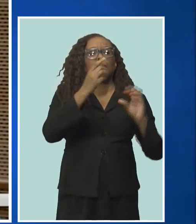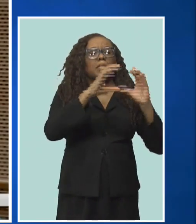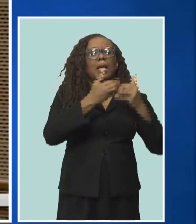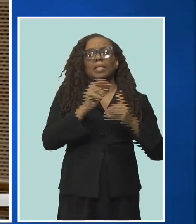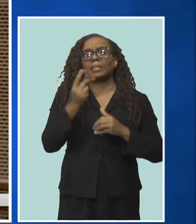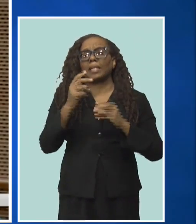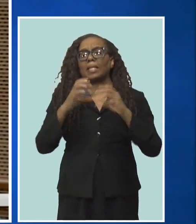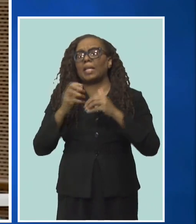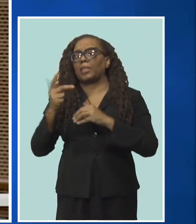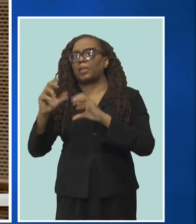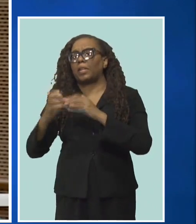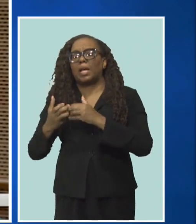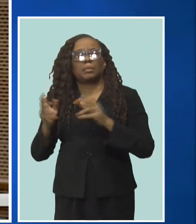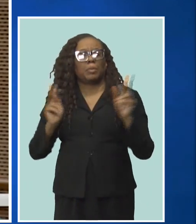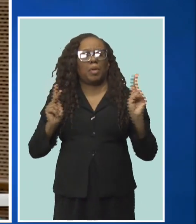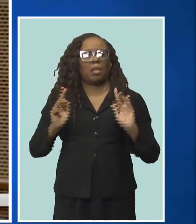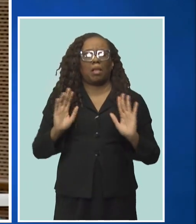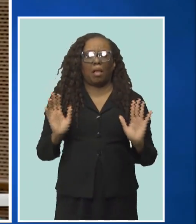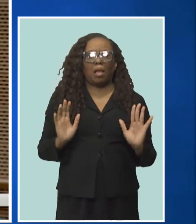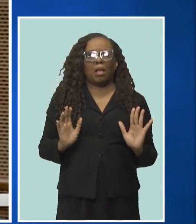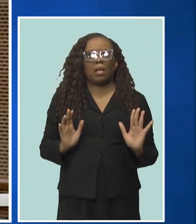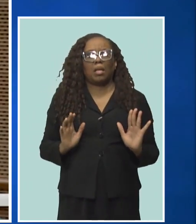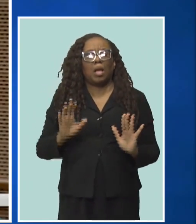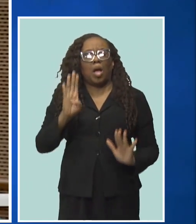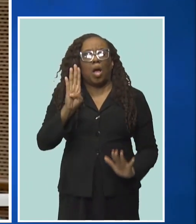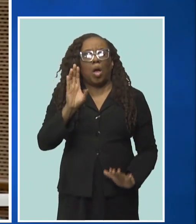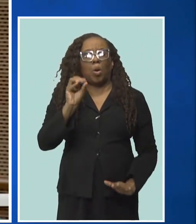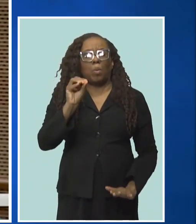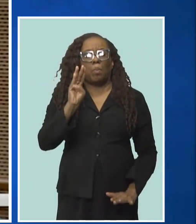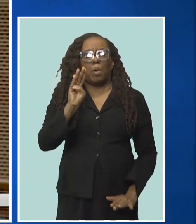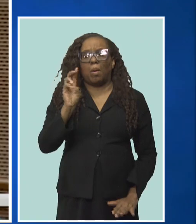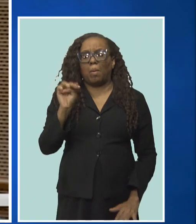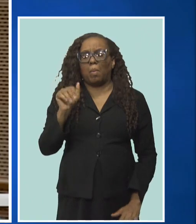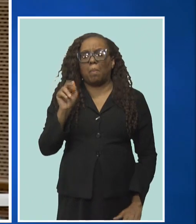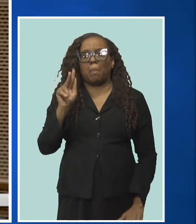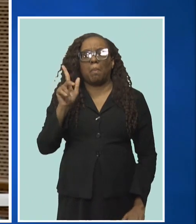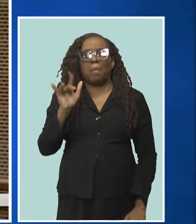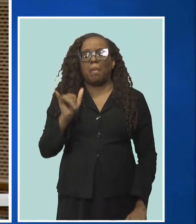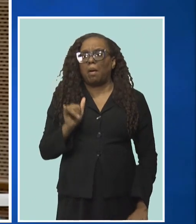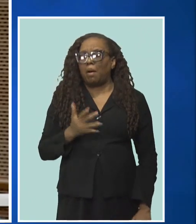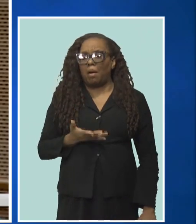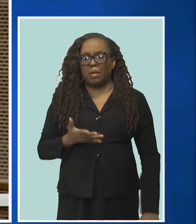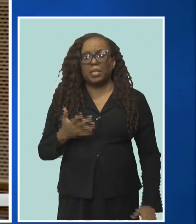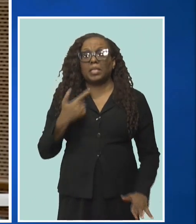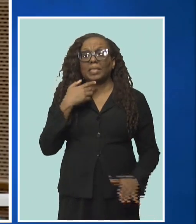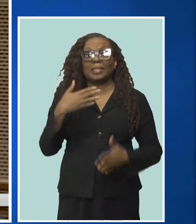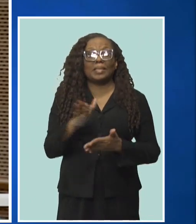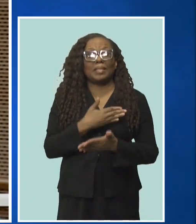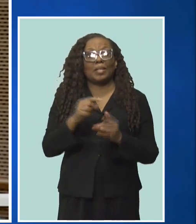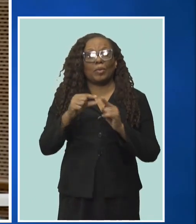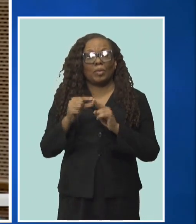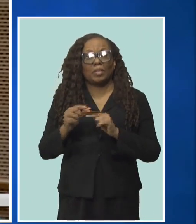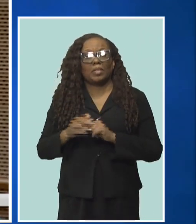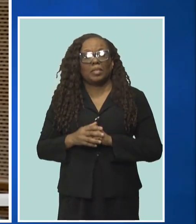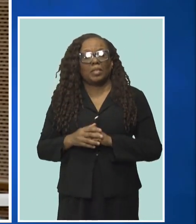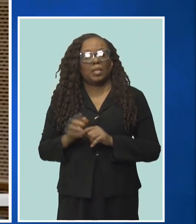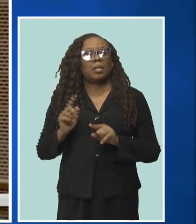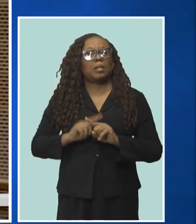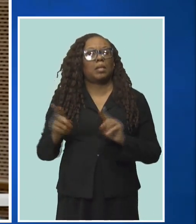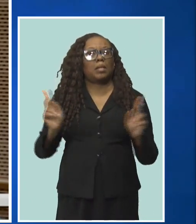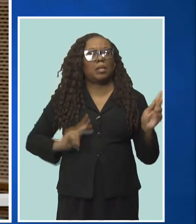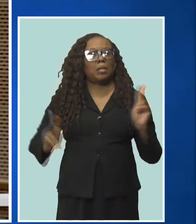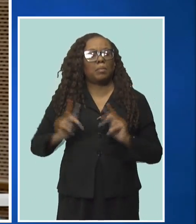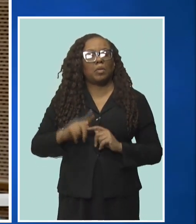citizens, words popularized by Bob Marley, learned by all of our people without appropriately recognizing